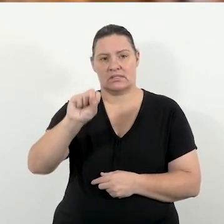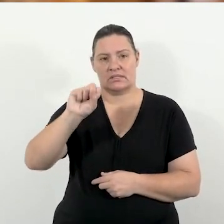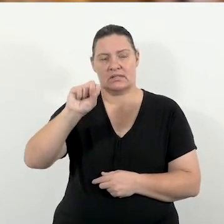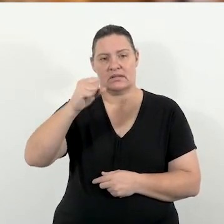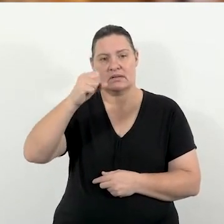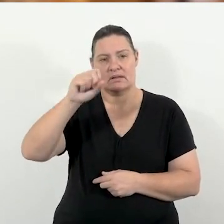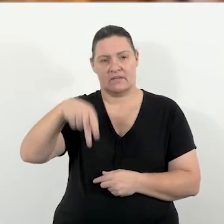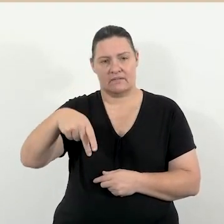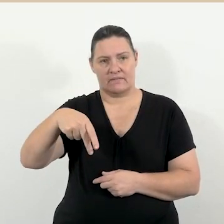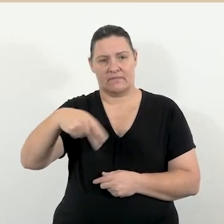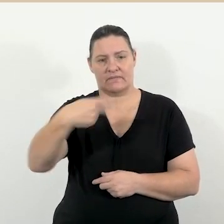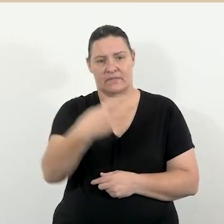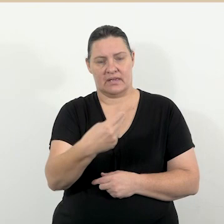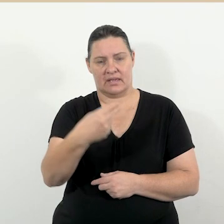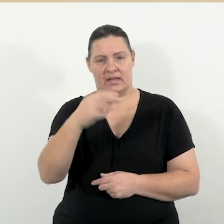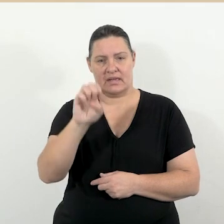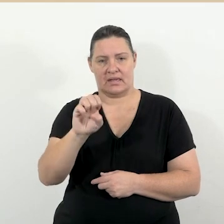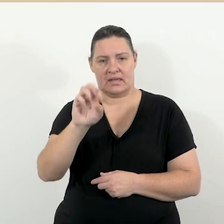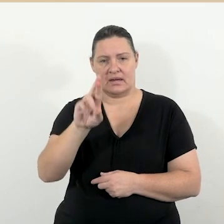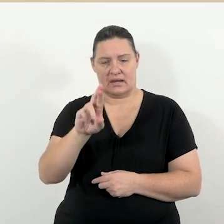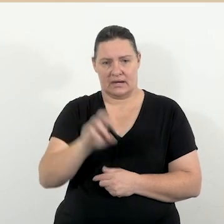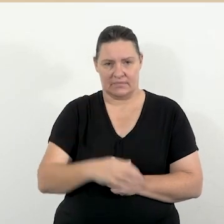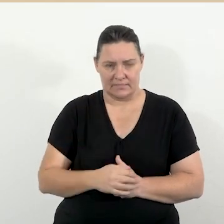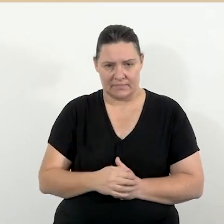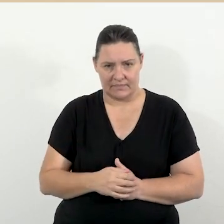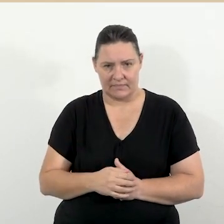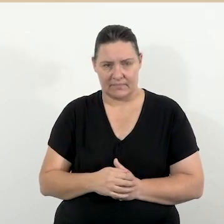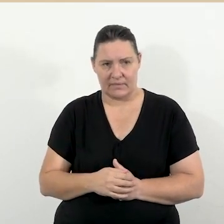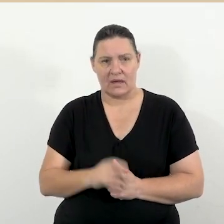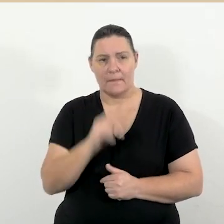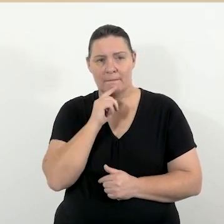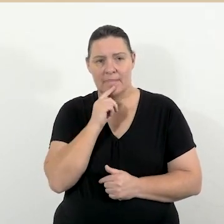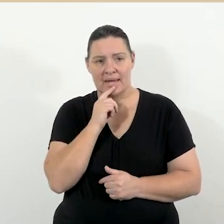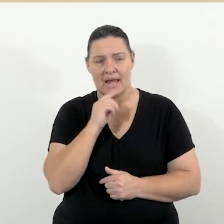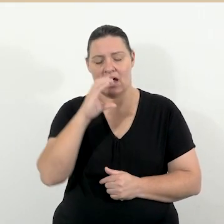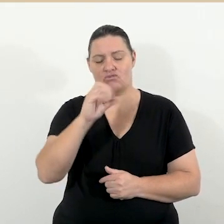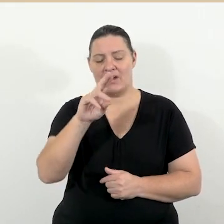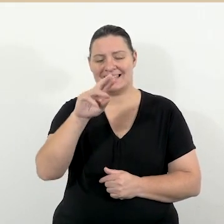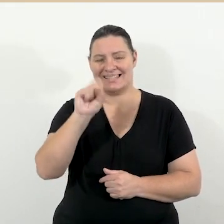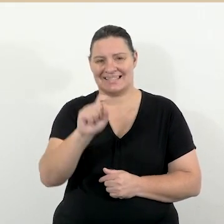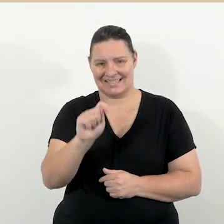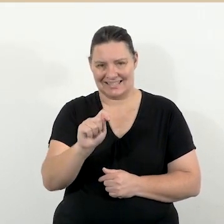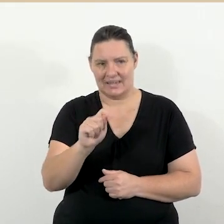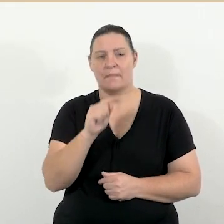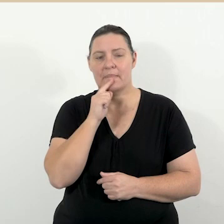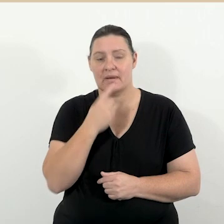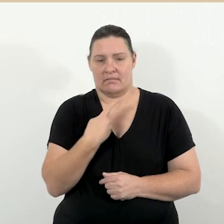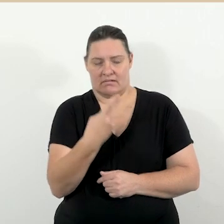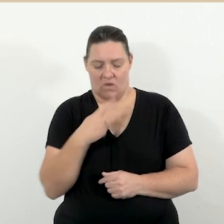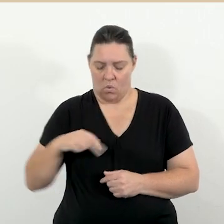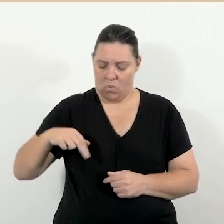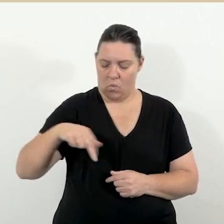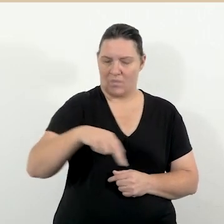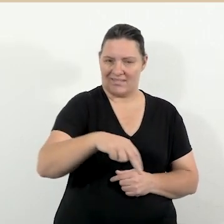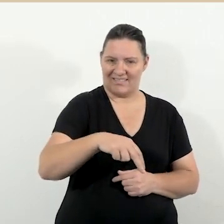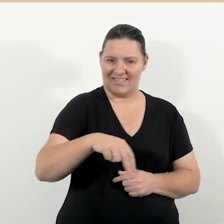lithosphere consists of mainly the crust of the earth. If you remember the crust, this is where you and I